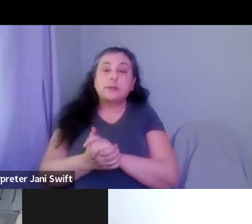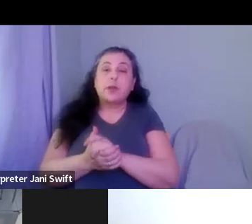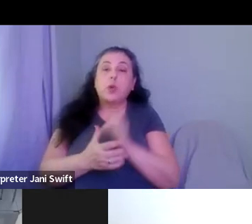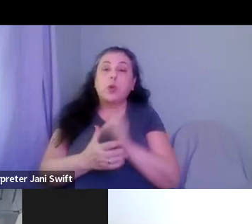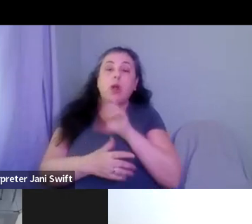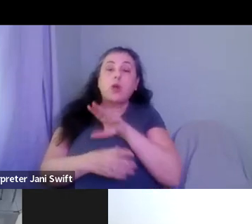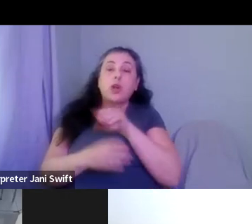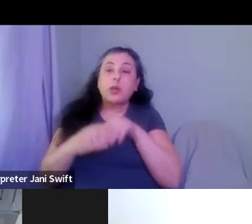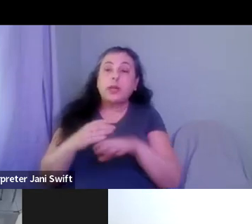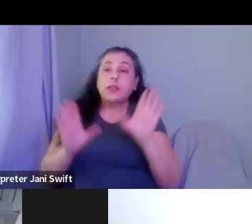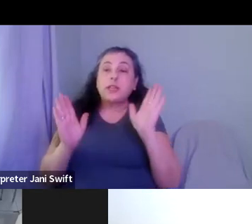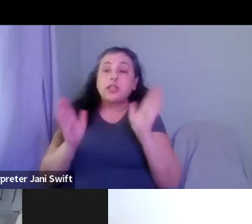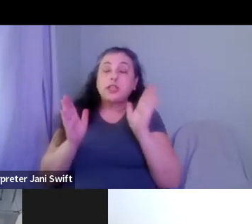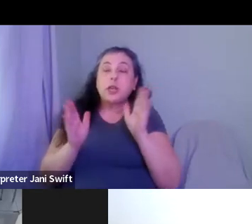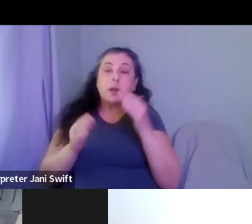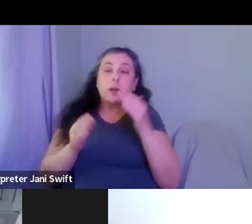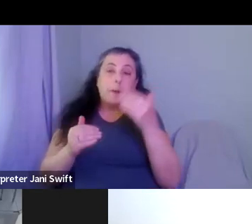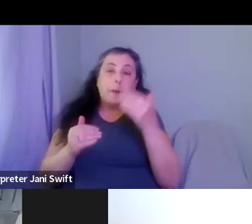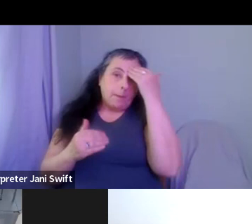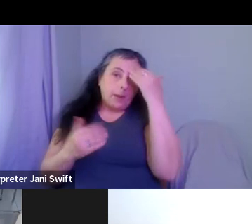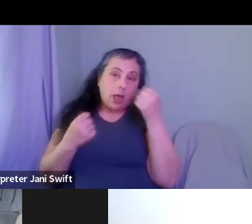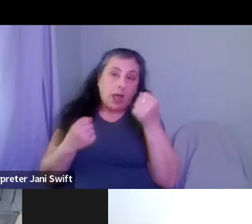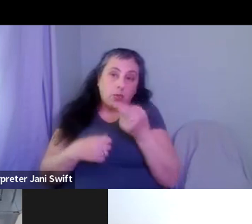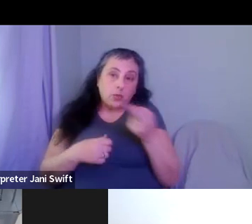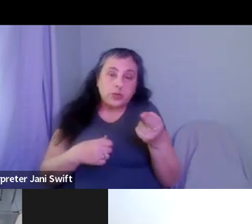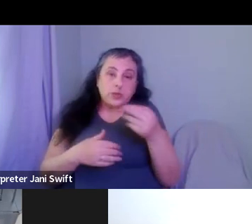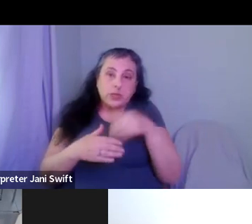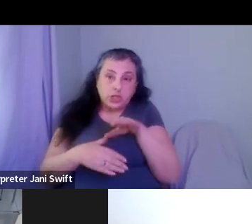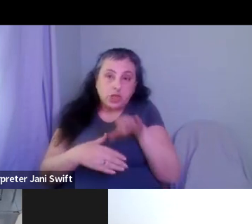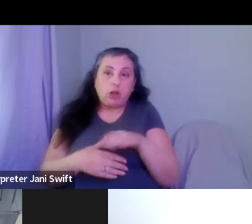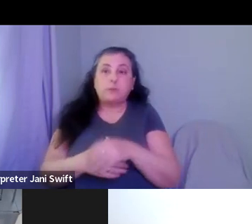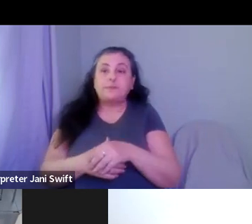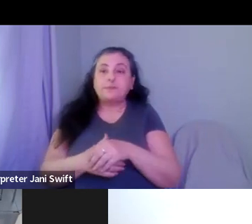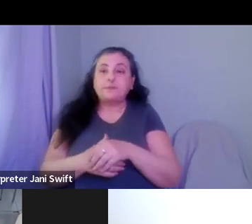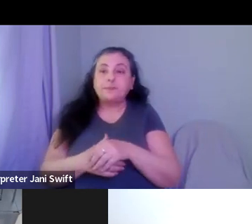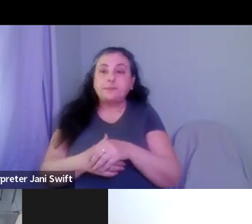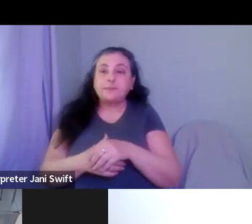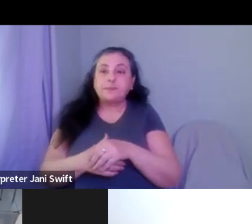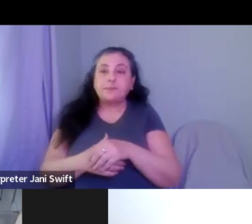in the chat mental health resources in Chicago.